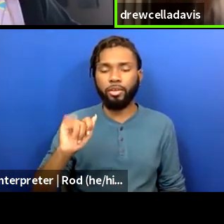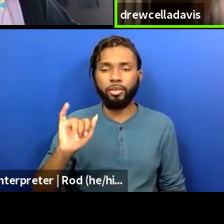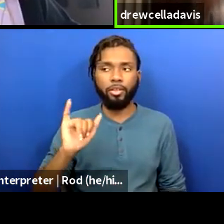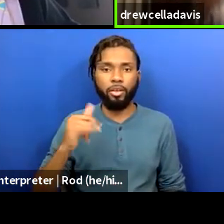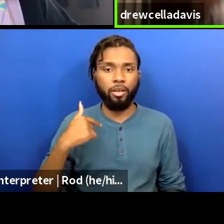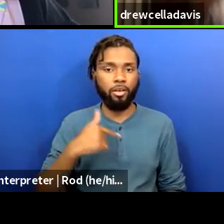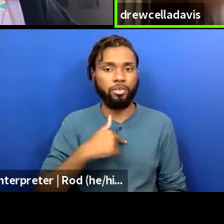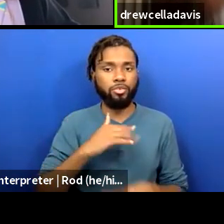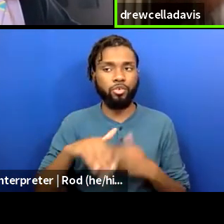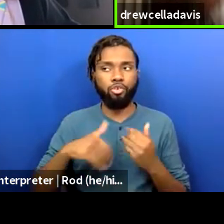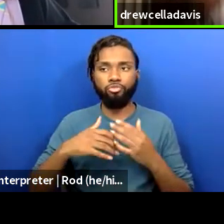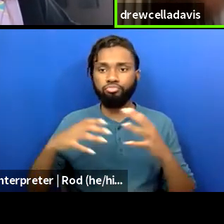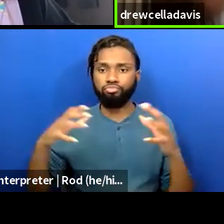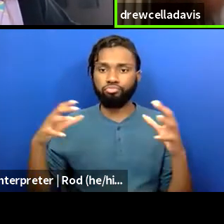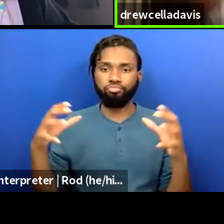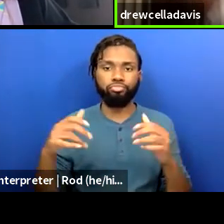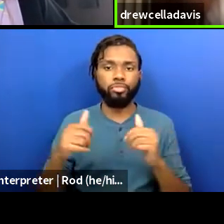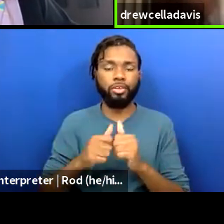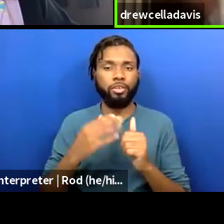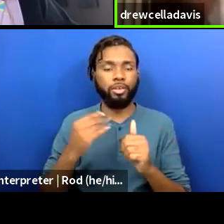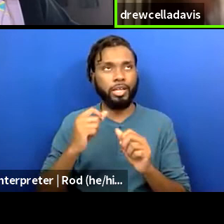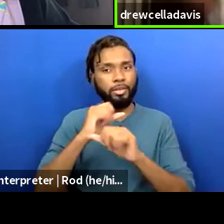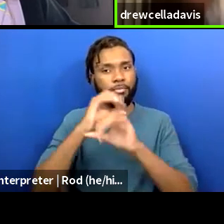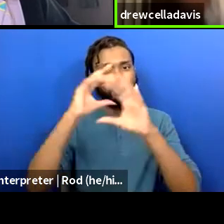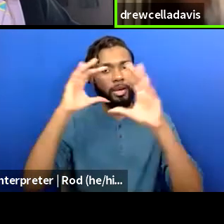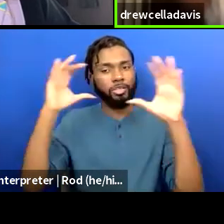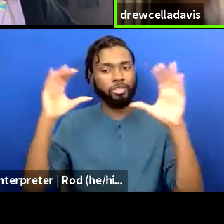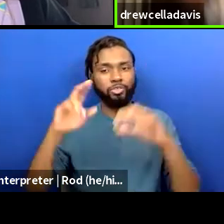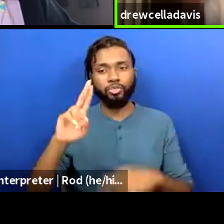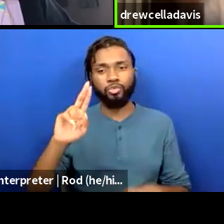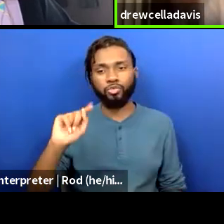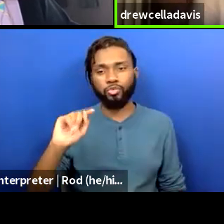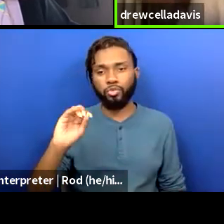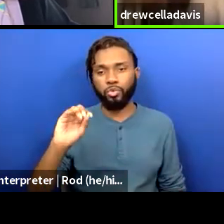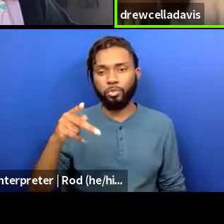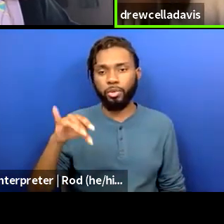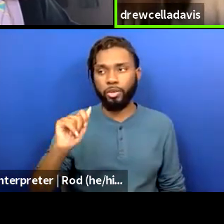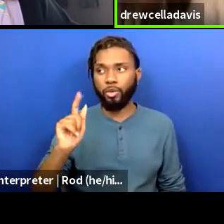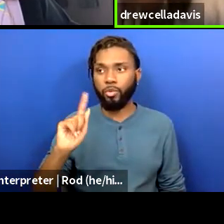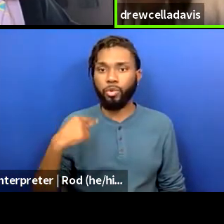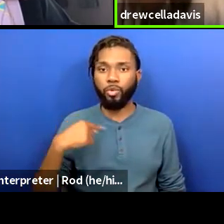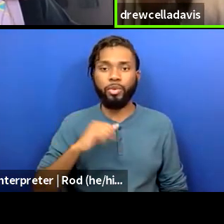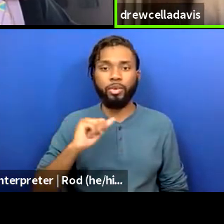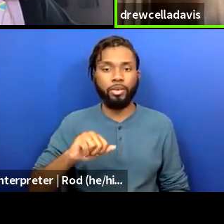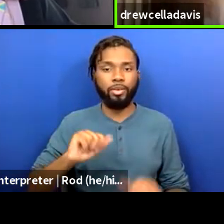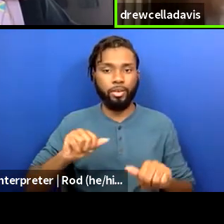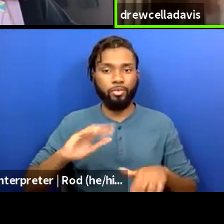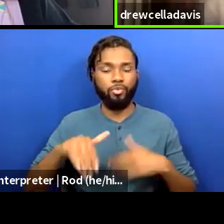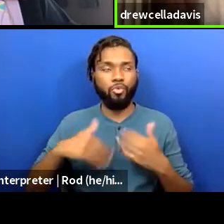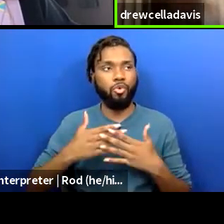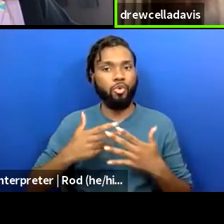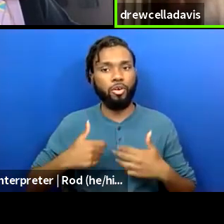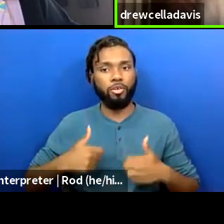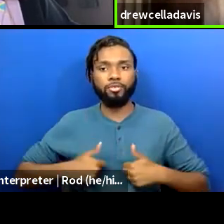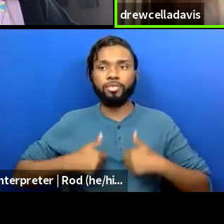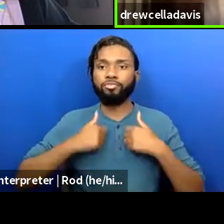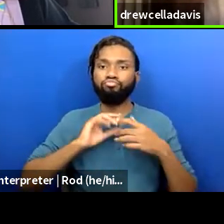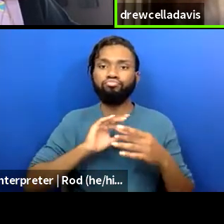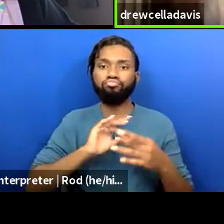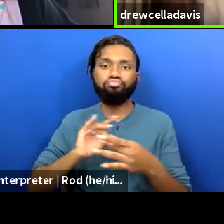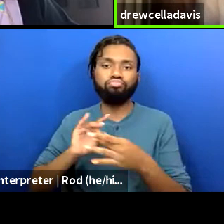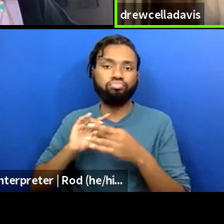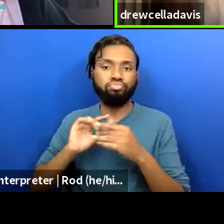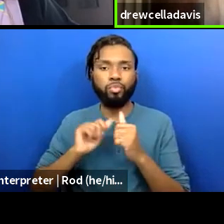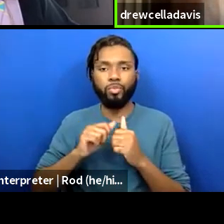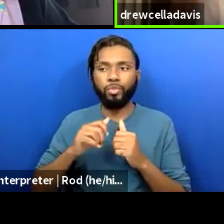just like imagining this utopia where we can all exist together with the environment in ways that we have never